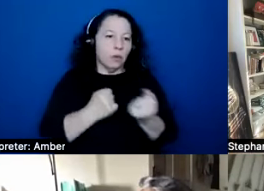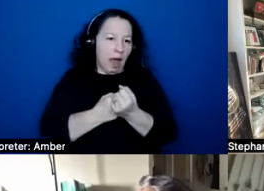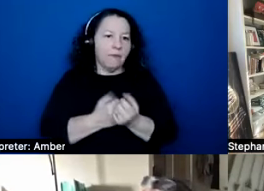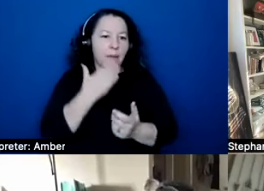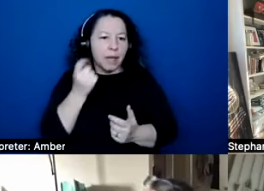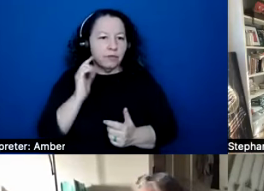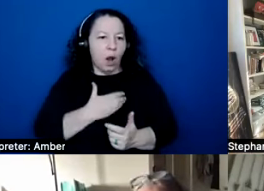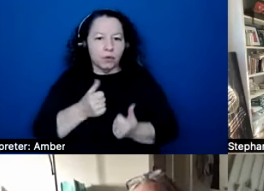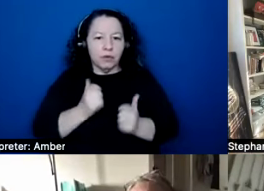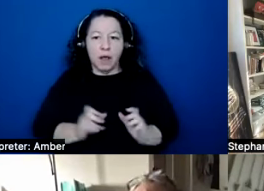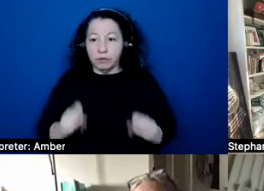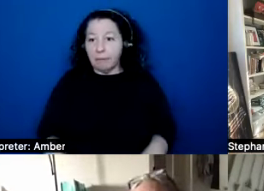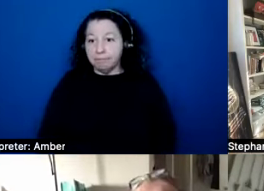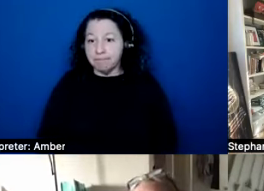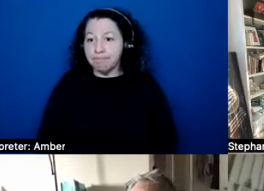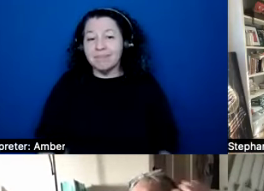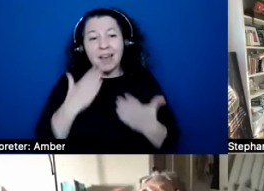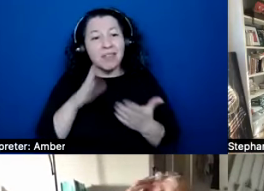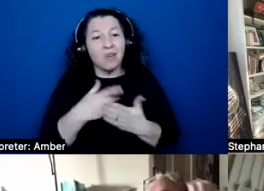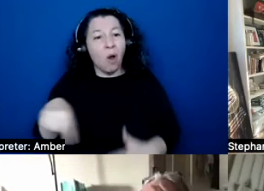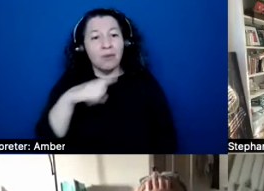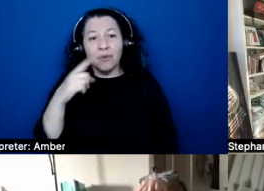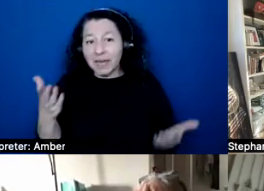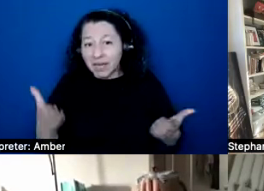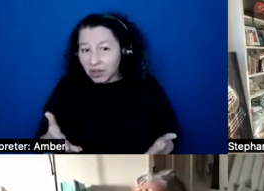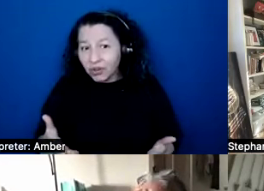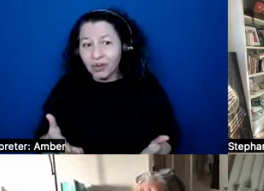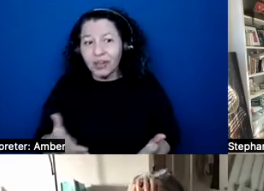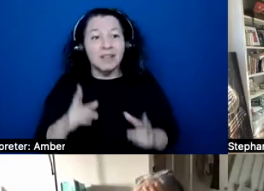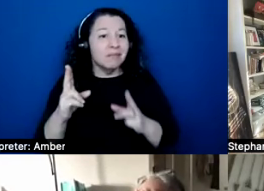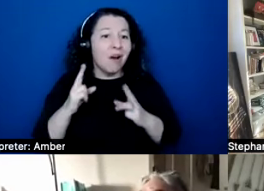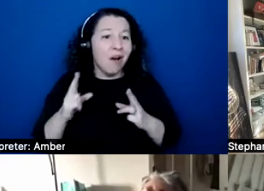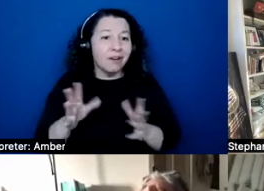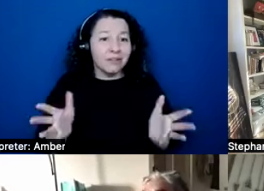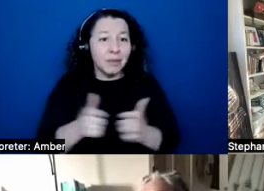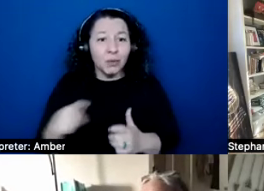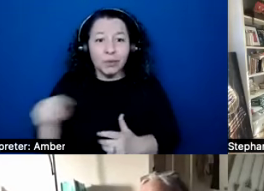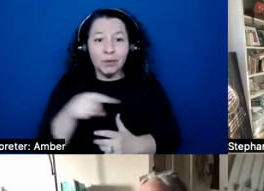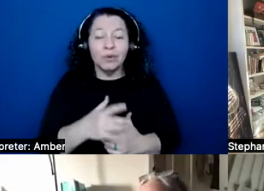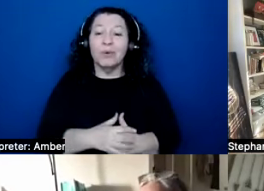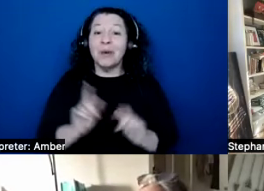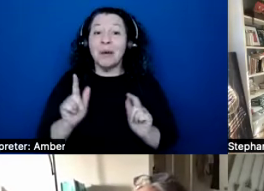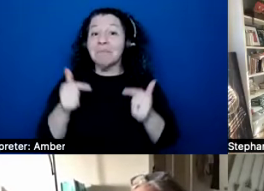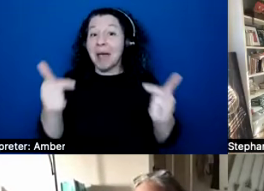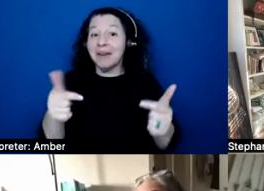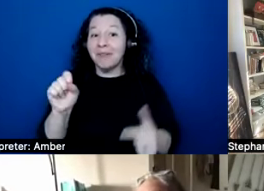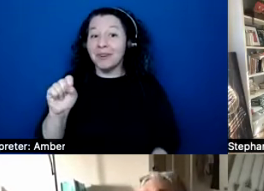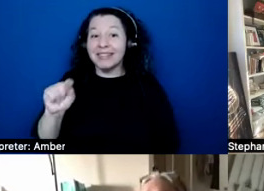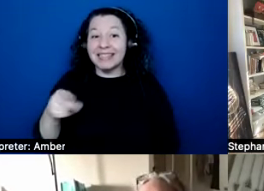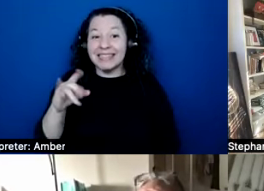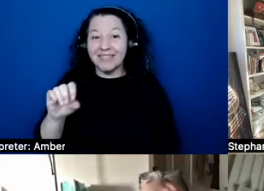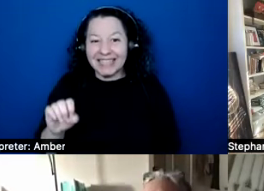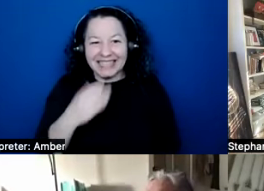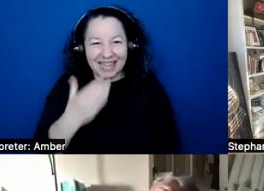Well, thank you all for being in this space with me. It's been an honor to speak with you about these things. I'm handing it over to Steph. Thank you so